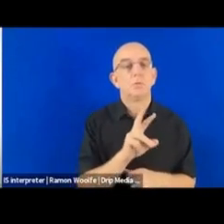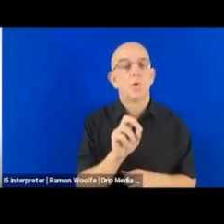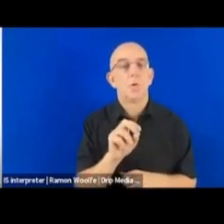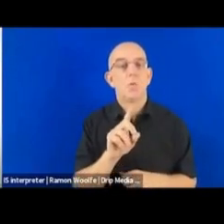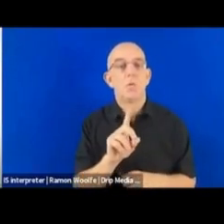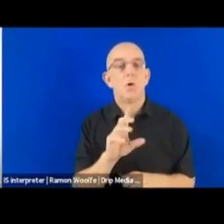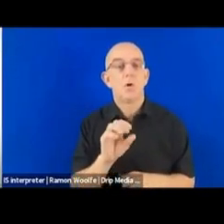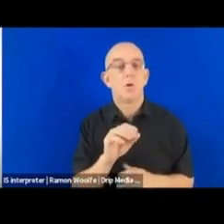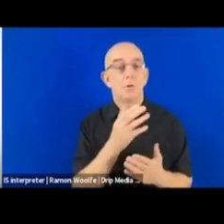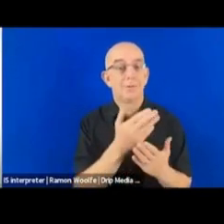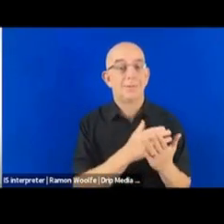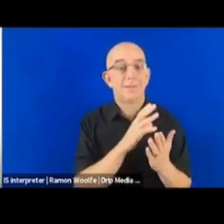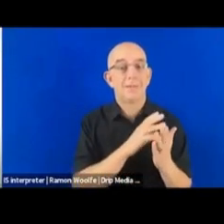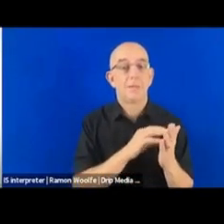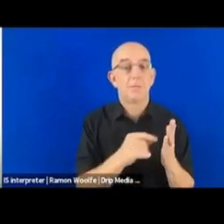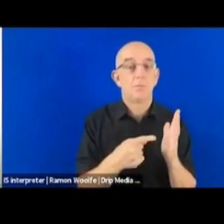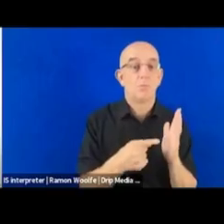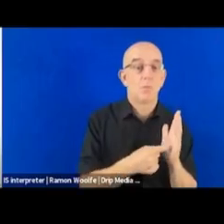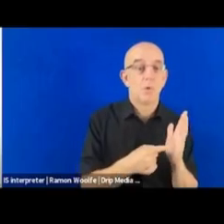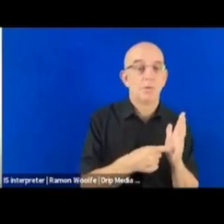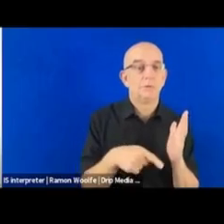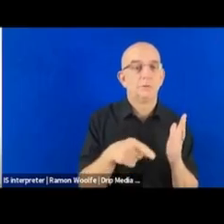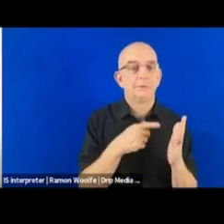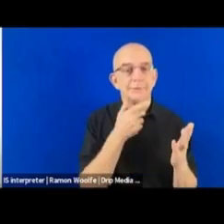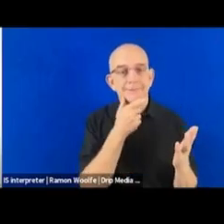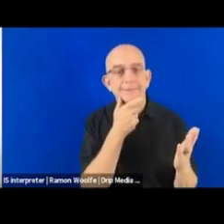were identified, there was a need to now train